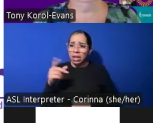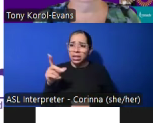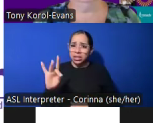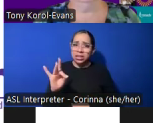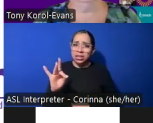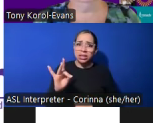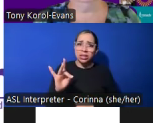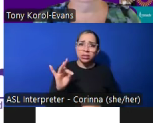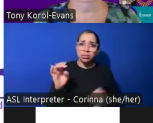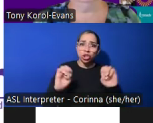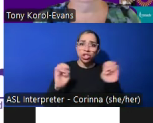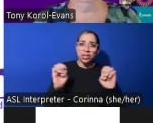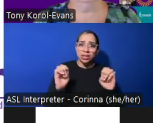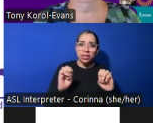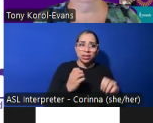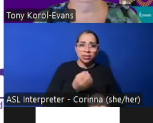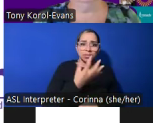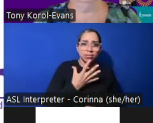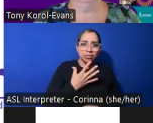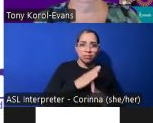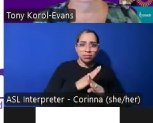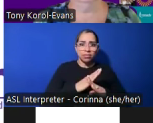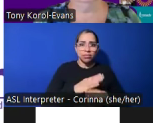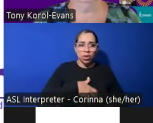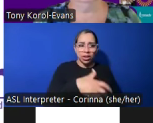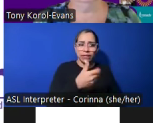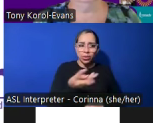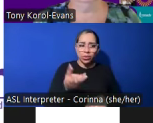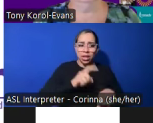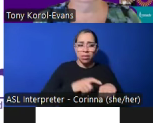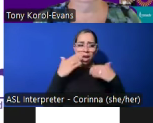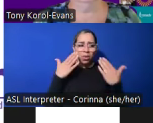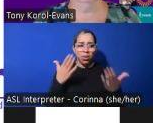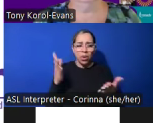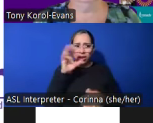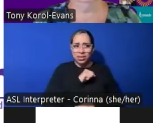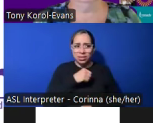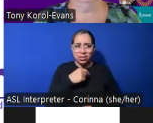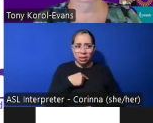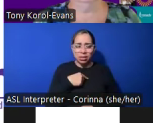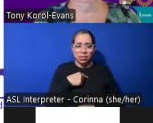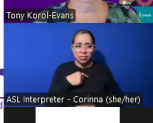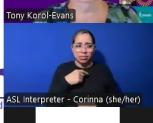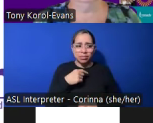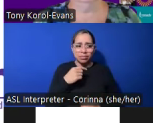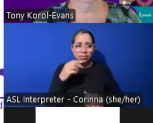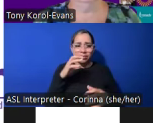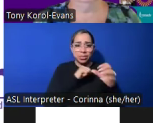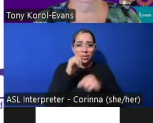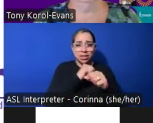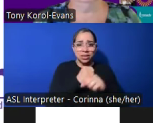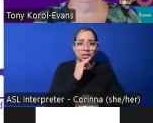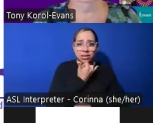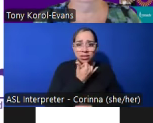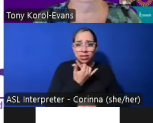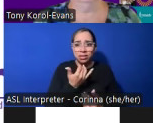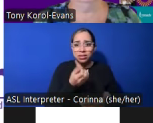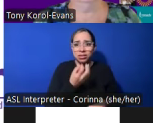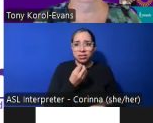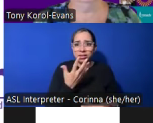a few times, but I don't know. I guess I just missed a couple. I'm really sorry you have to go through all this,